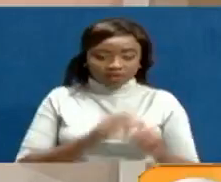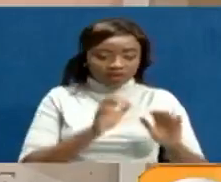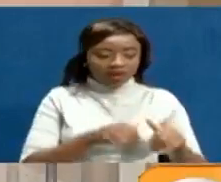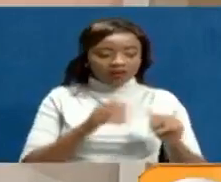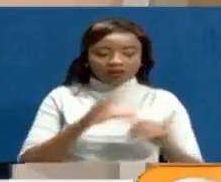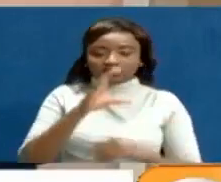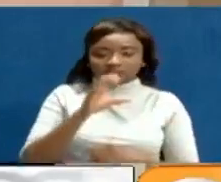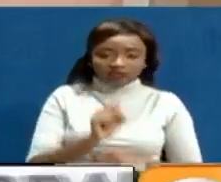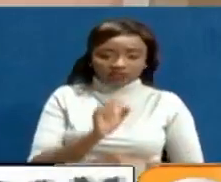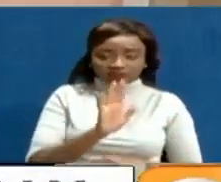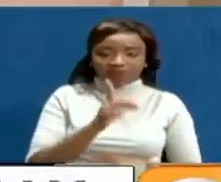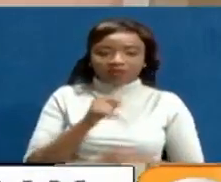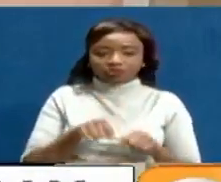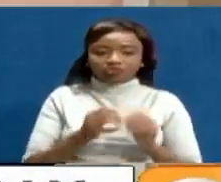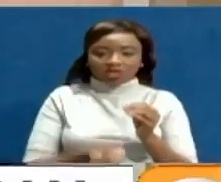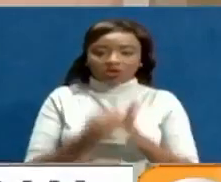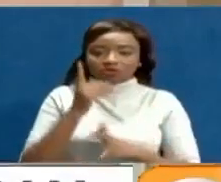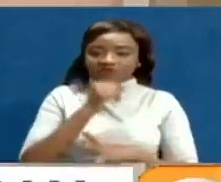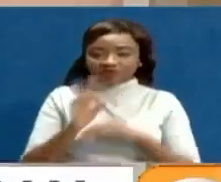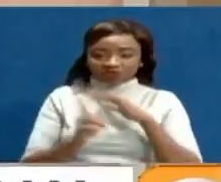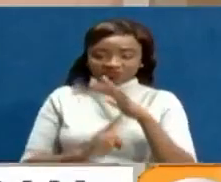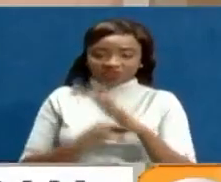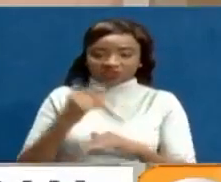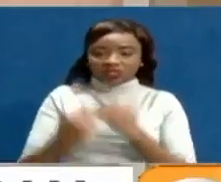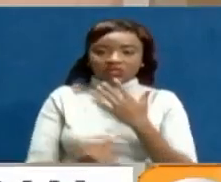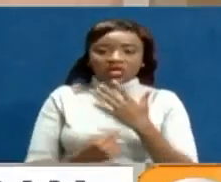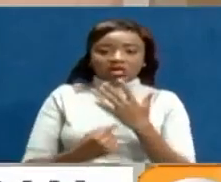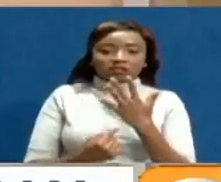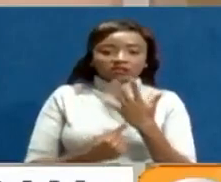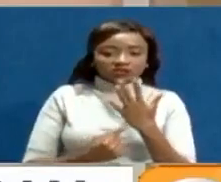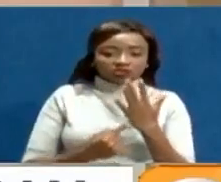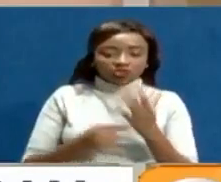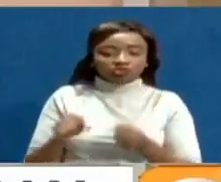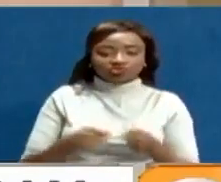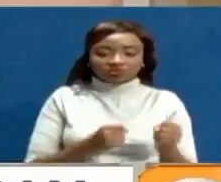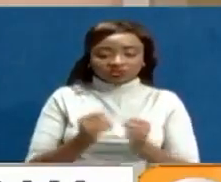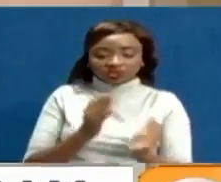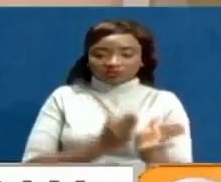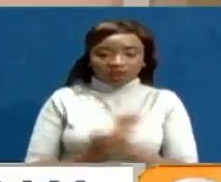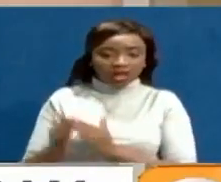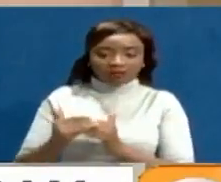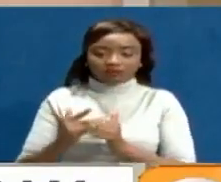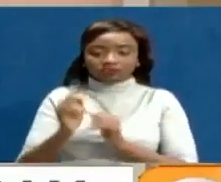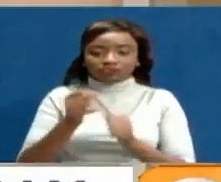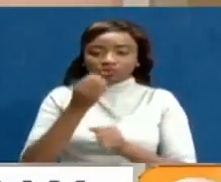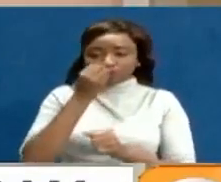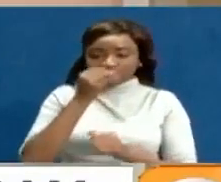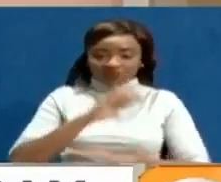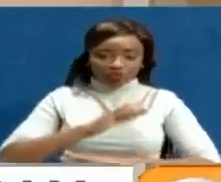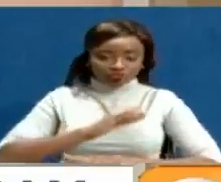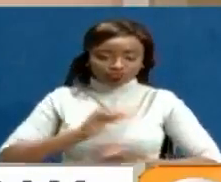Culture CS Peter Munya has today launched the ministry's digital strategic roadmap that will steer the country towards food